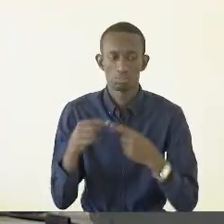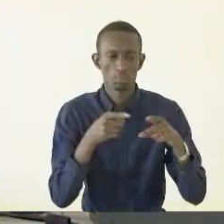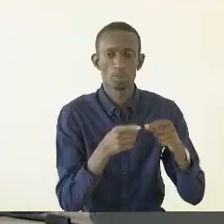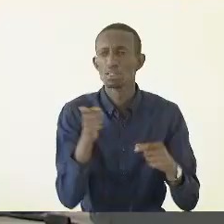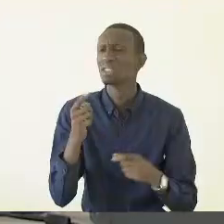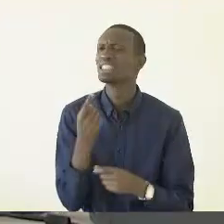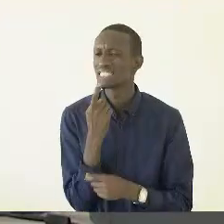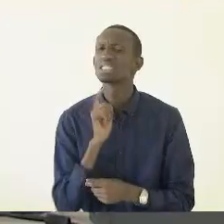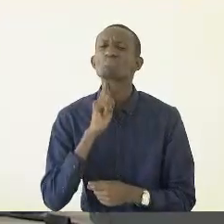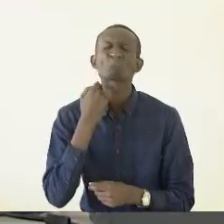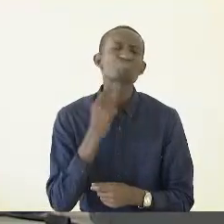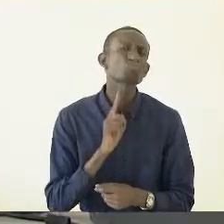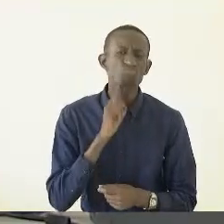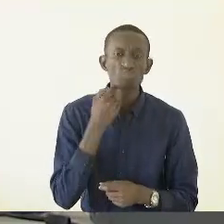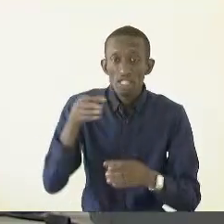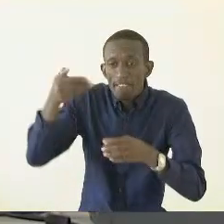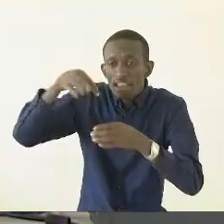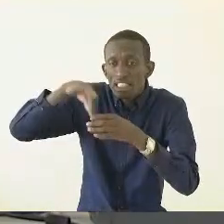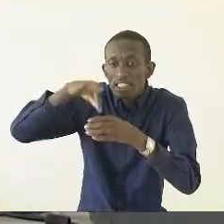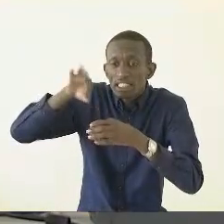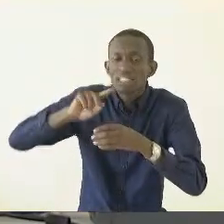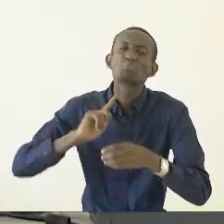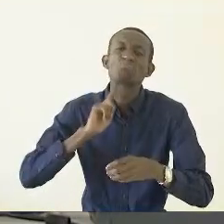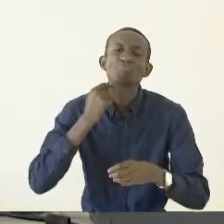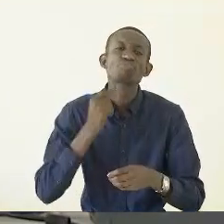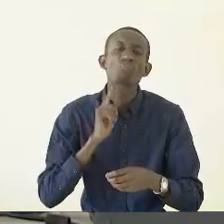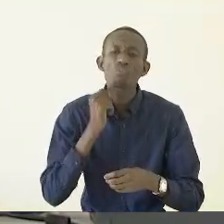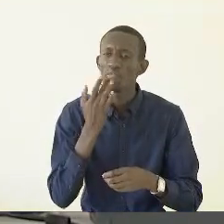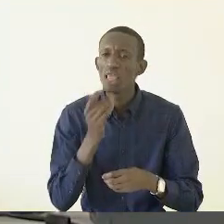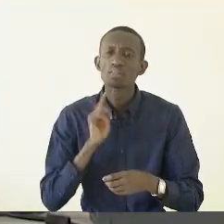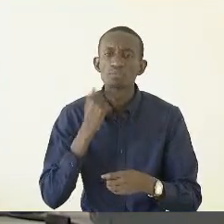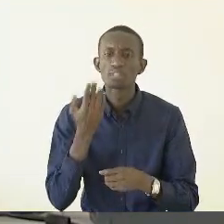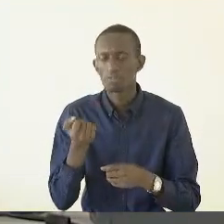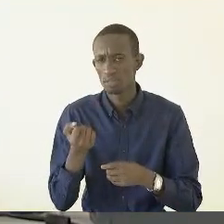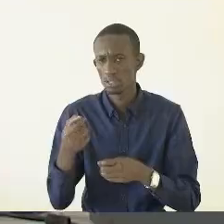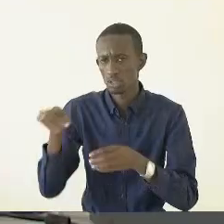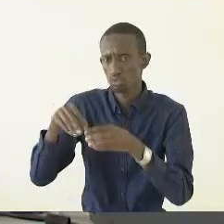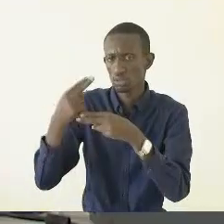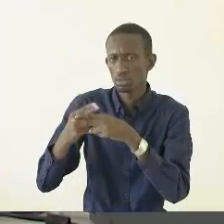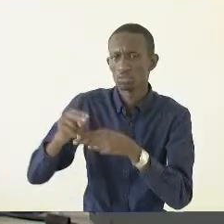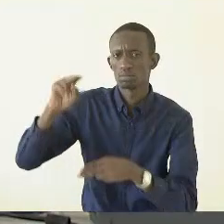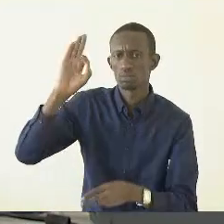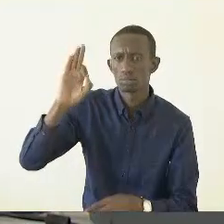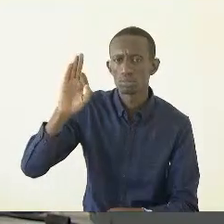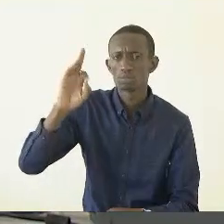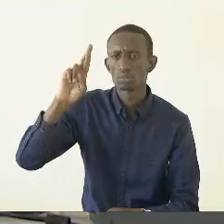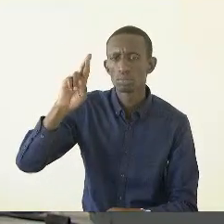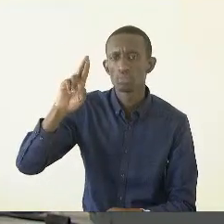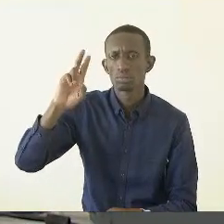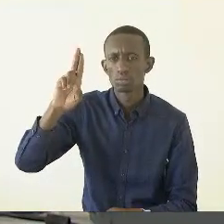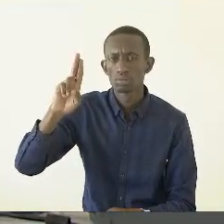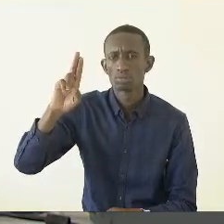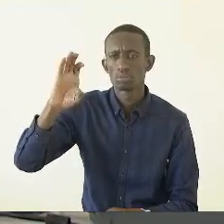sweet. It has sugars like fructose, it has sugars like